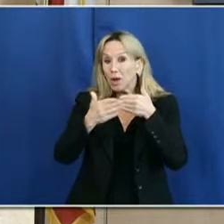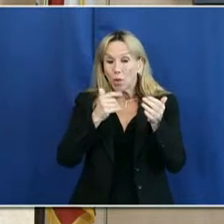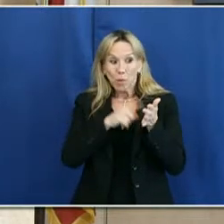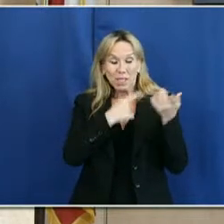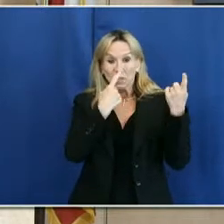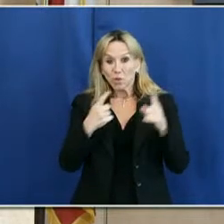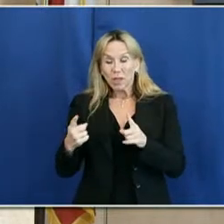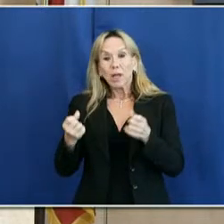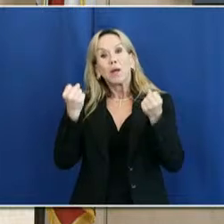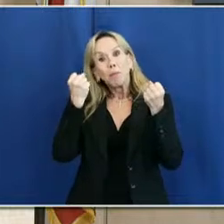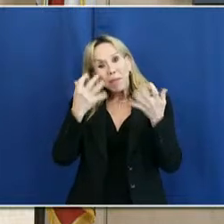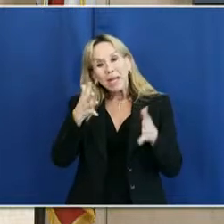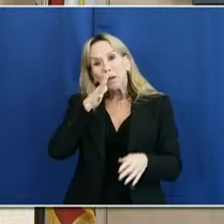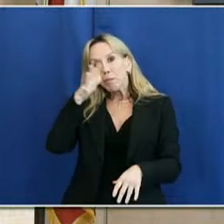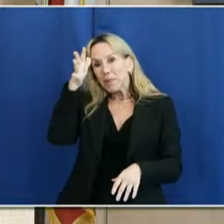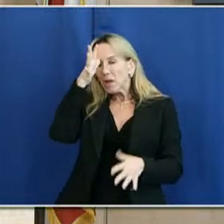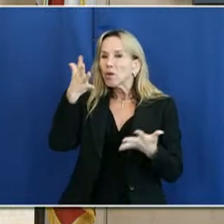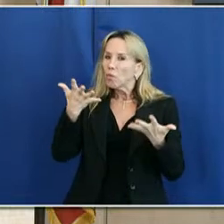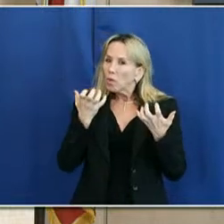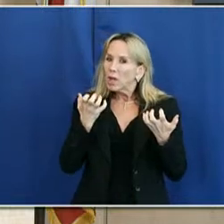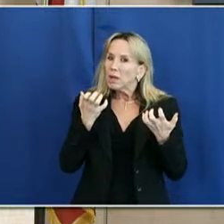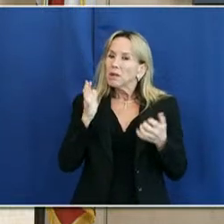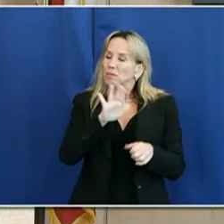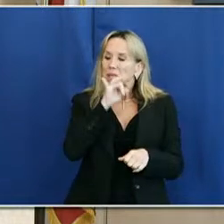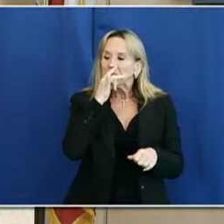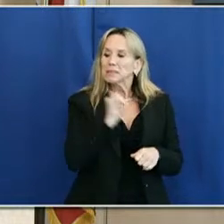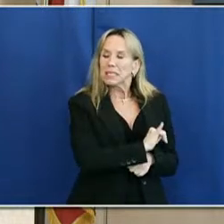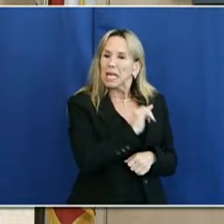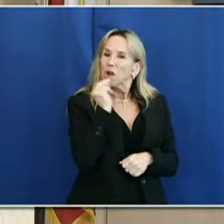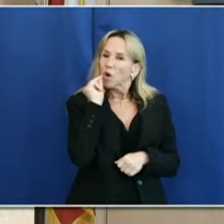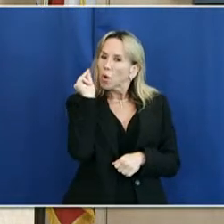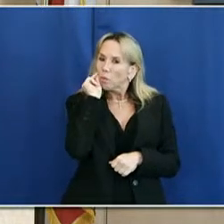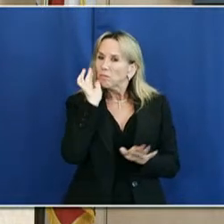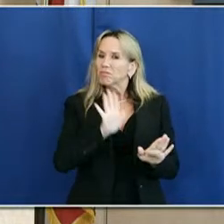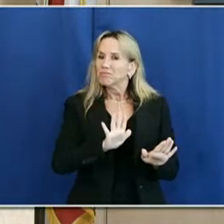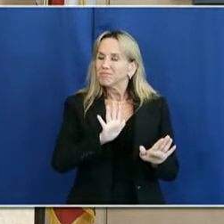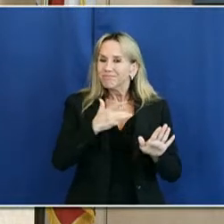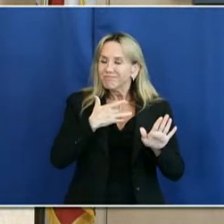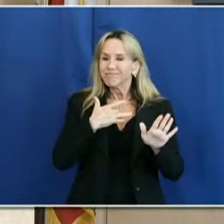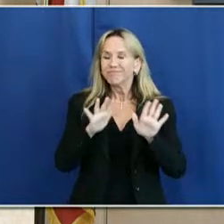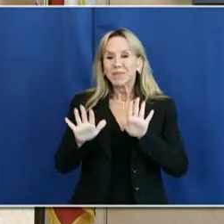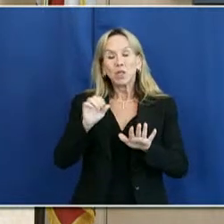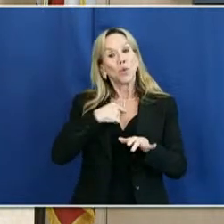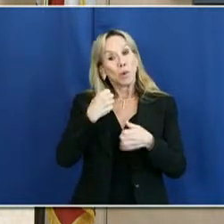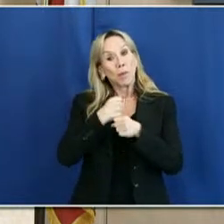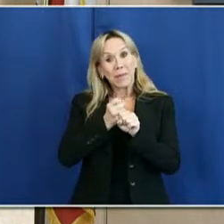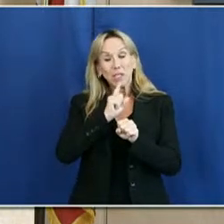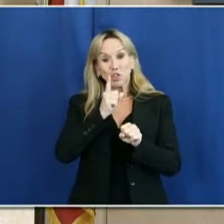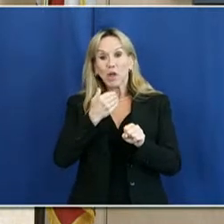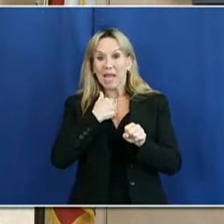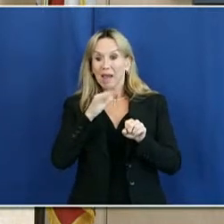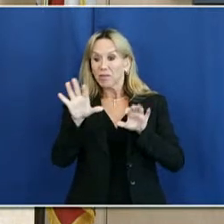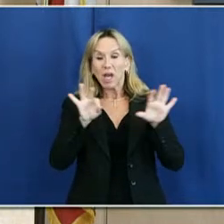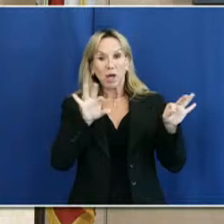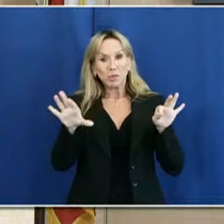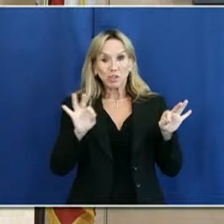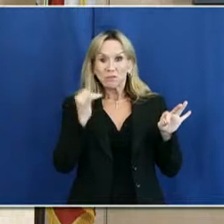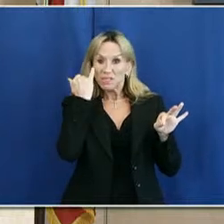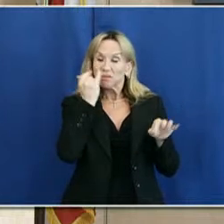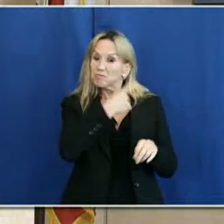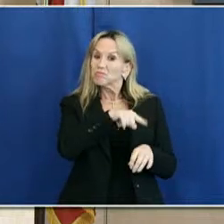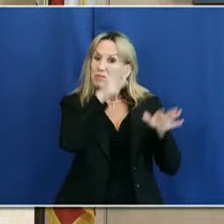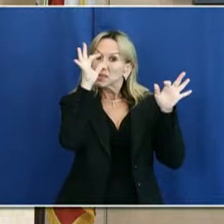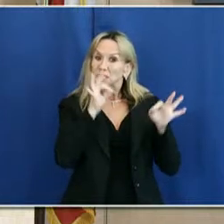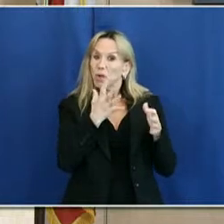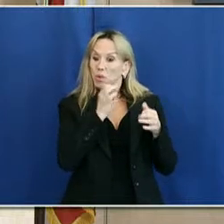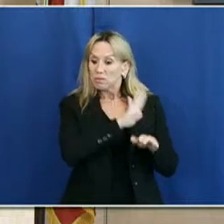right now, still want to continue to keep their kids at home. And we wanted to make sure that we provided options, we were prepared for those options. And